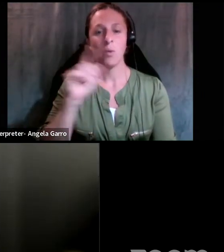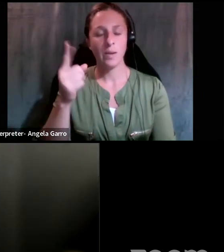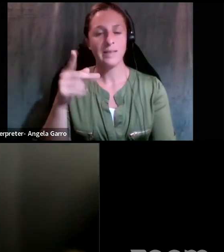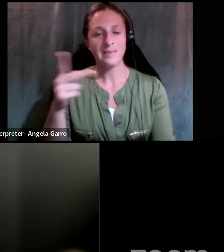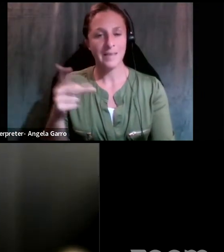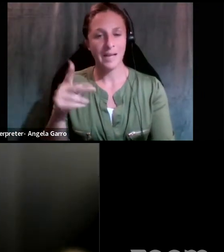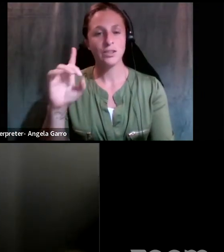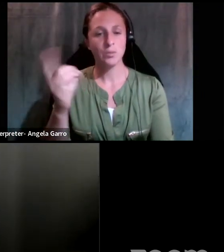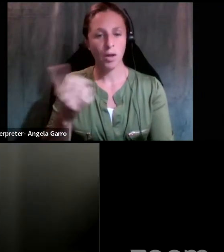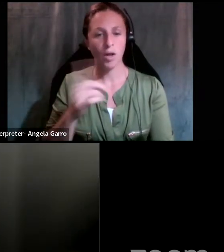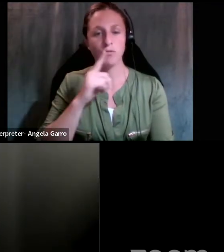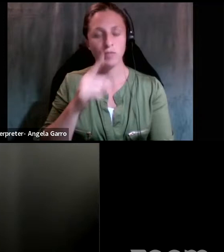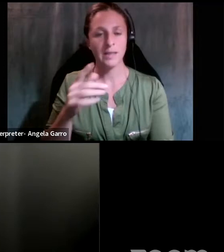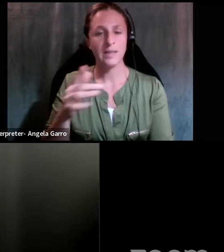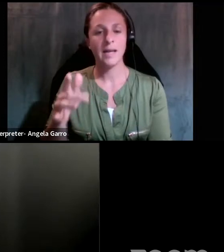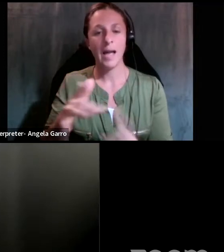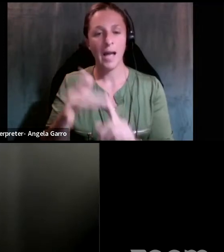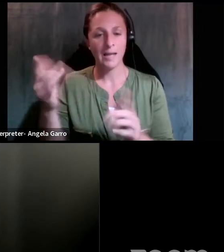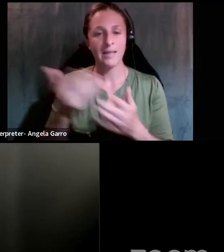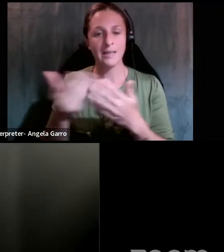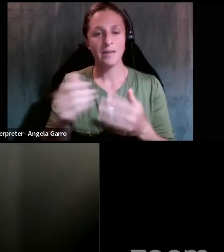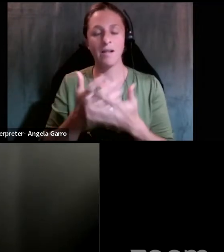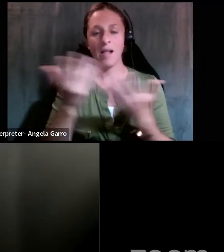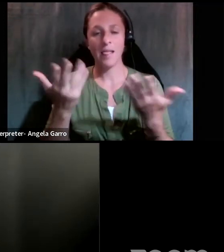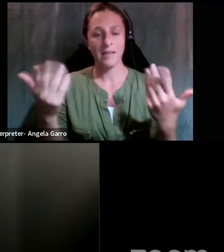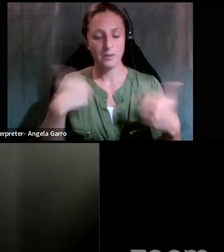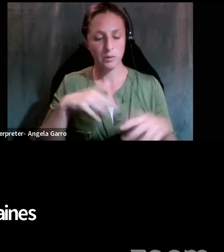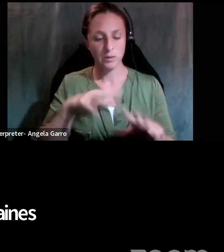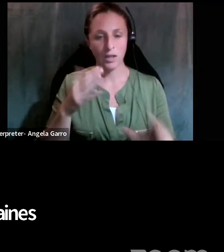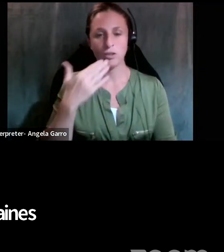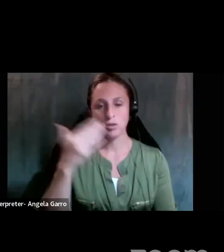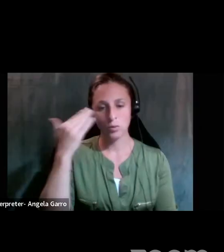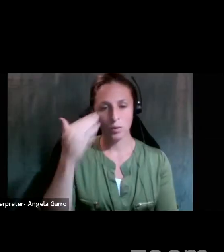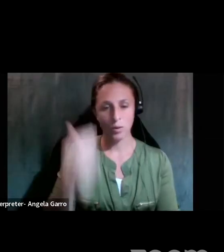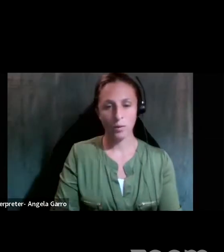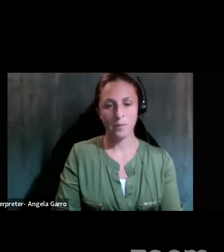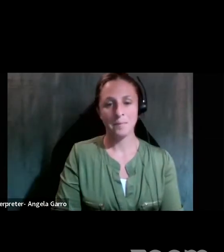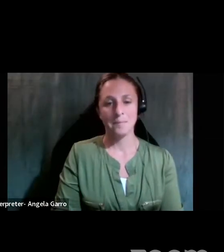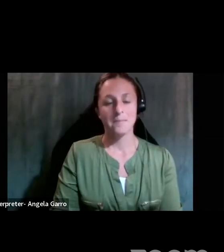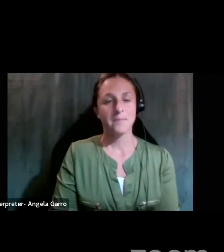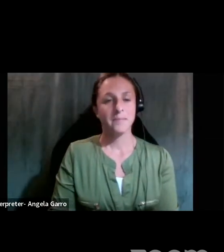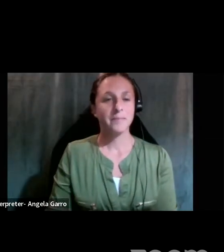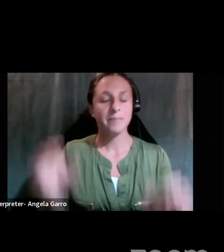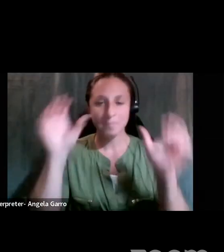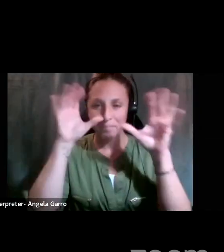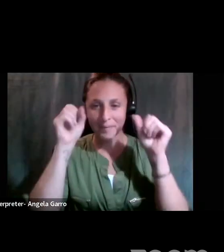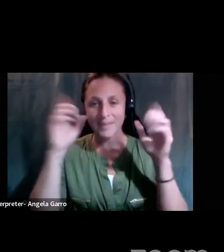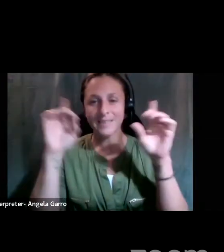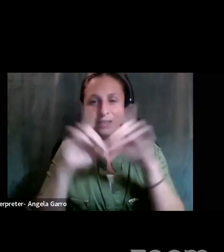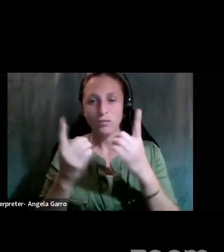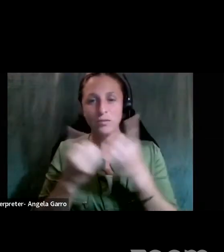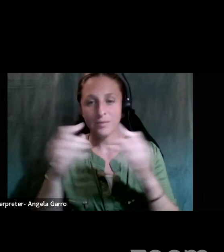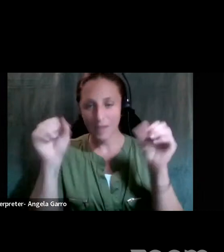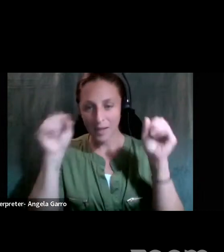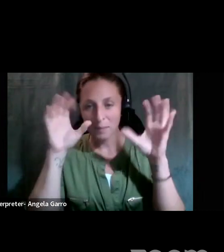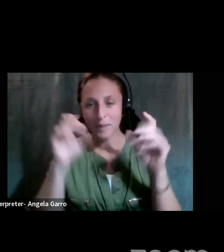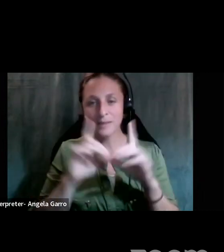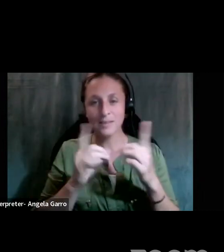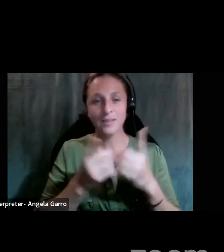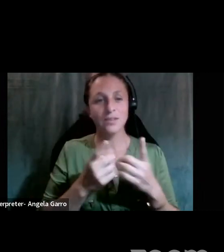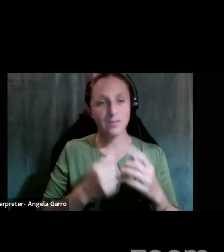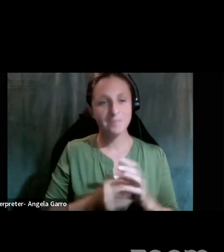really highlighting the things. And there was quite a lot of things that we've done, and that's good to know. Yeah, I it's really an amazing appreciate it. district. Yep. Amazing I would district. totally agree with